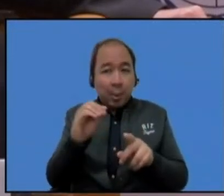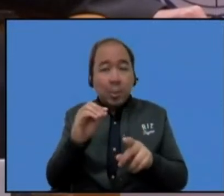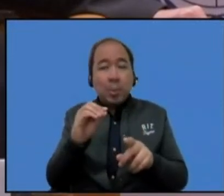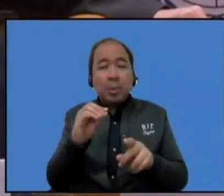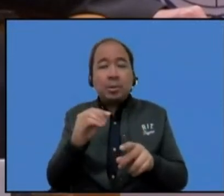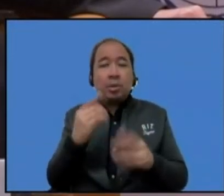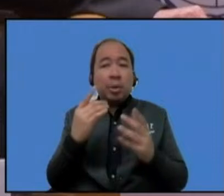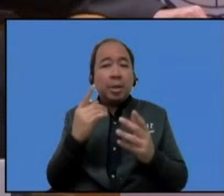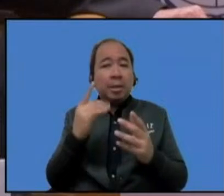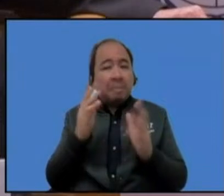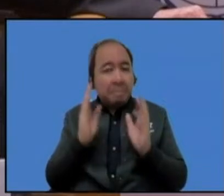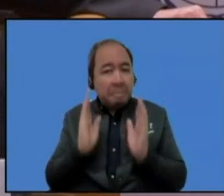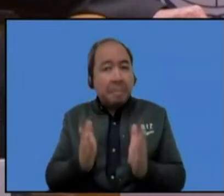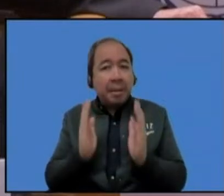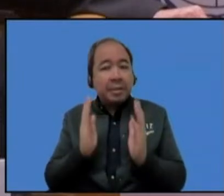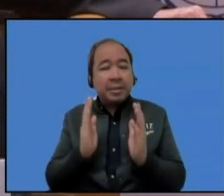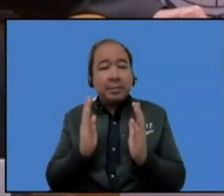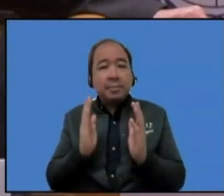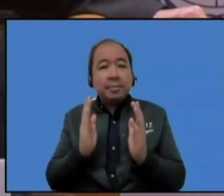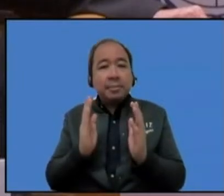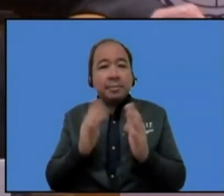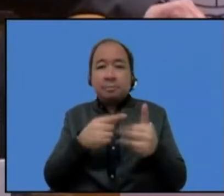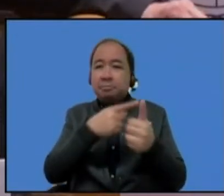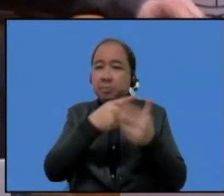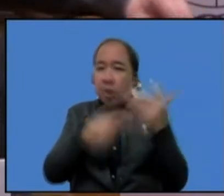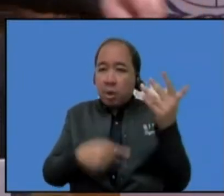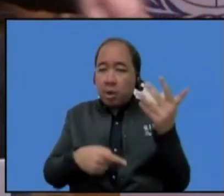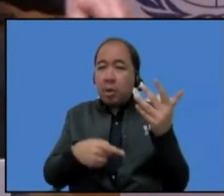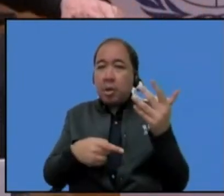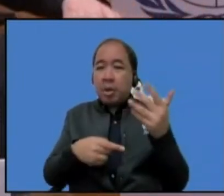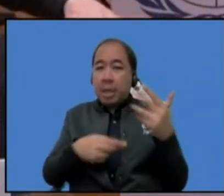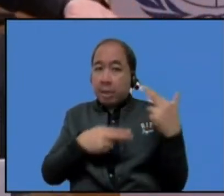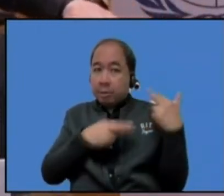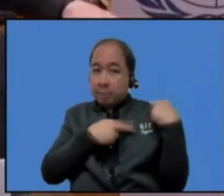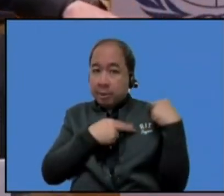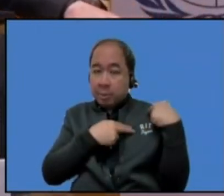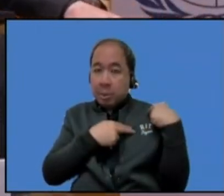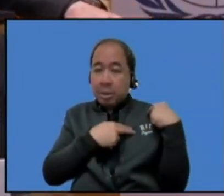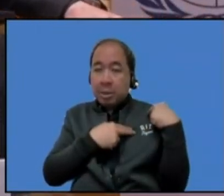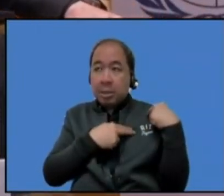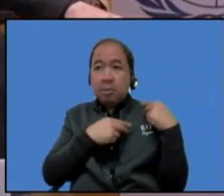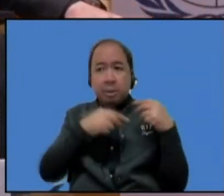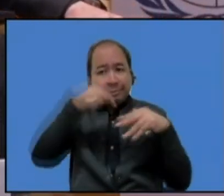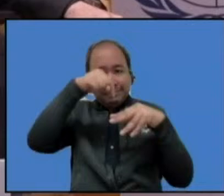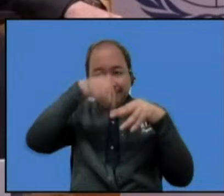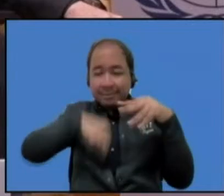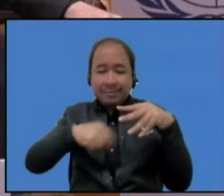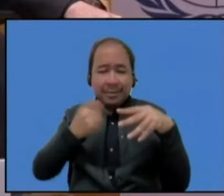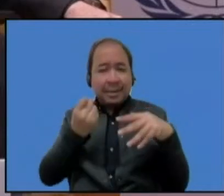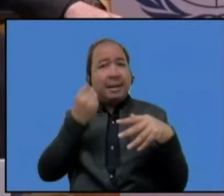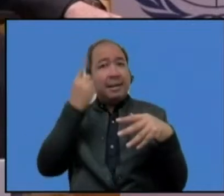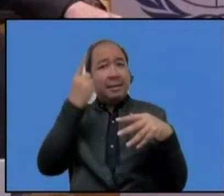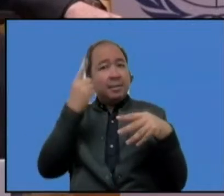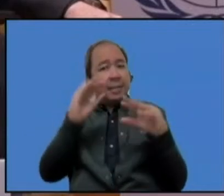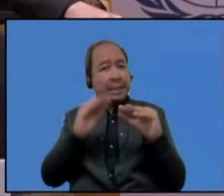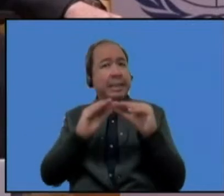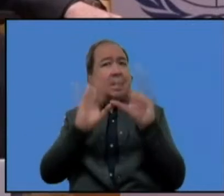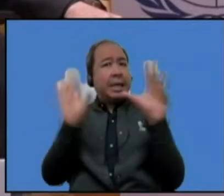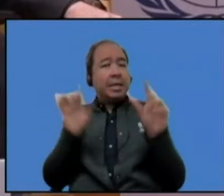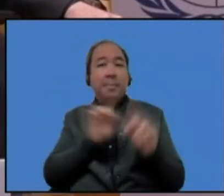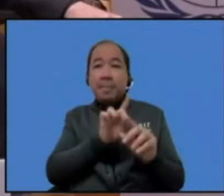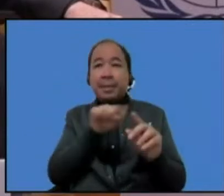that these obligations are not only understood, but that becomes sort of a guideline, sort of